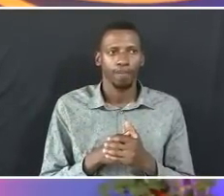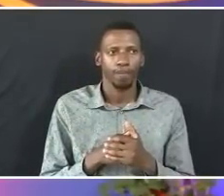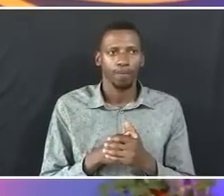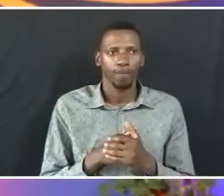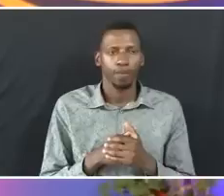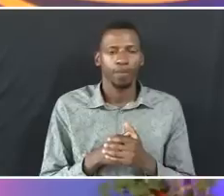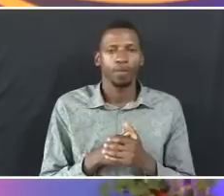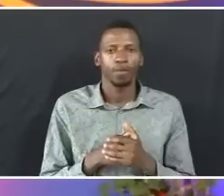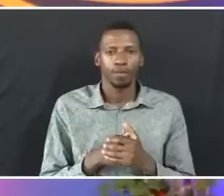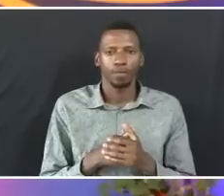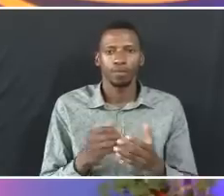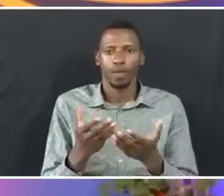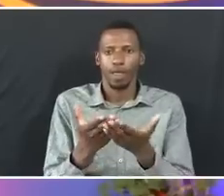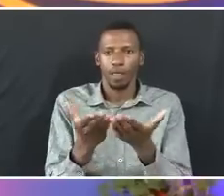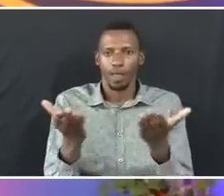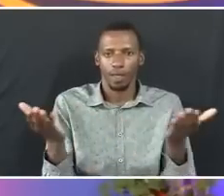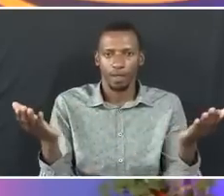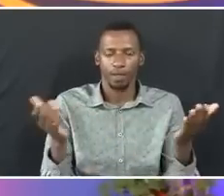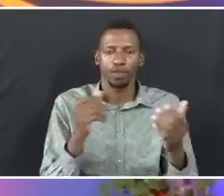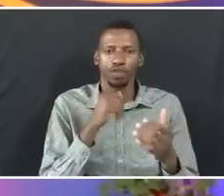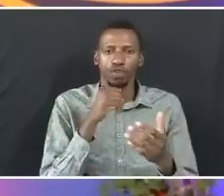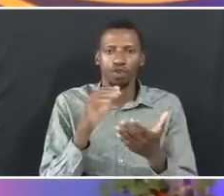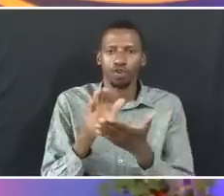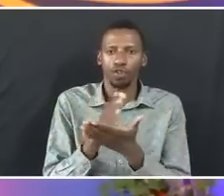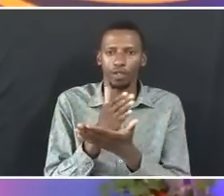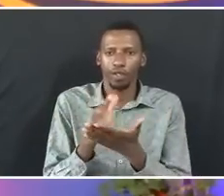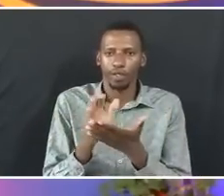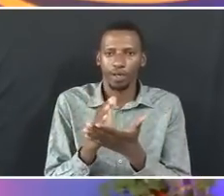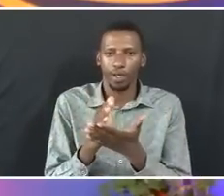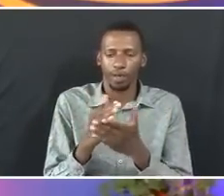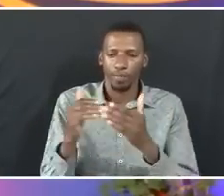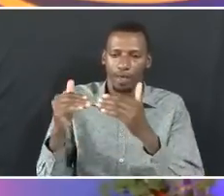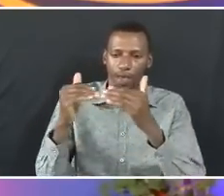They do not share equal rights.